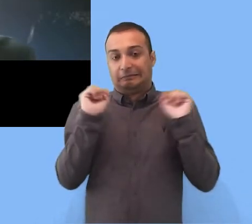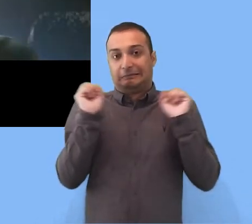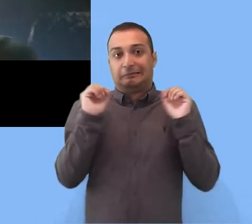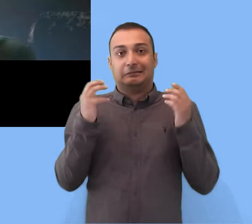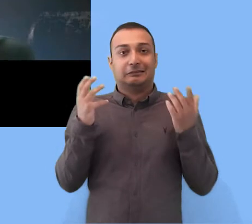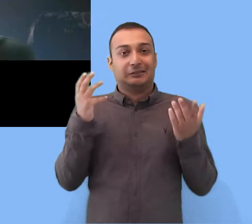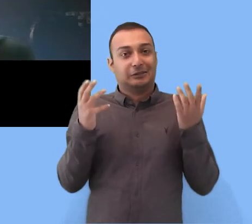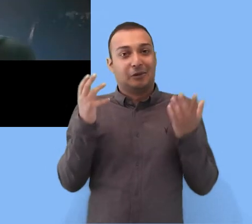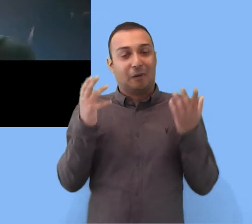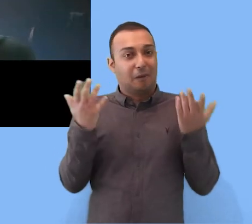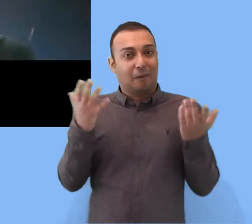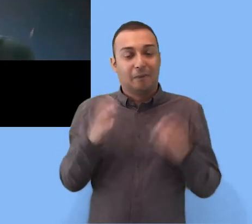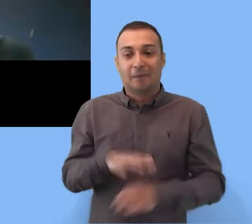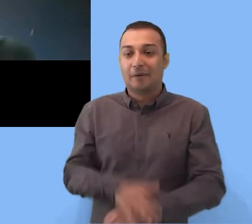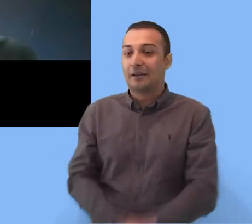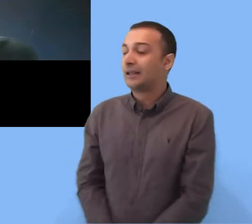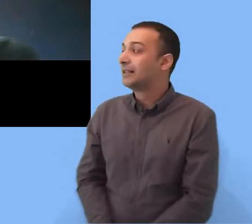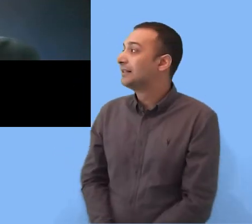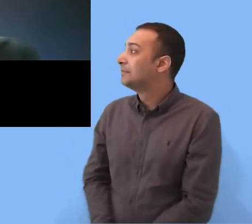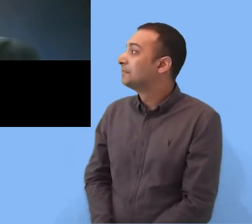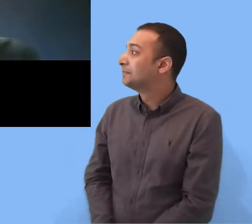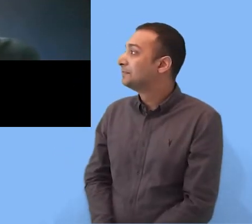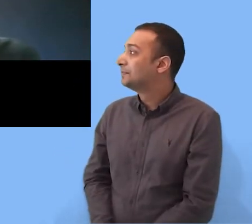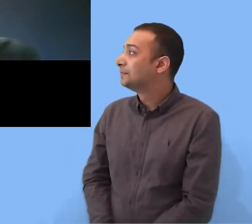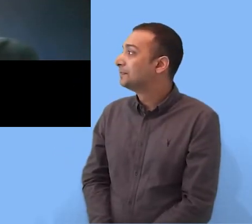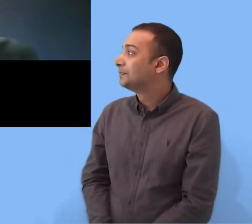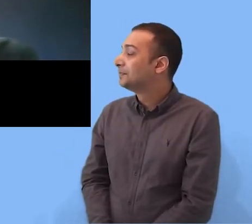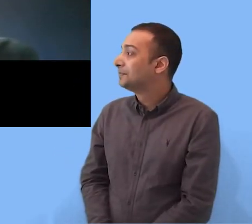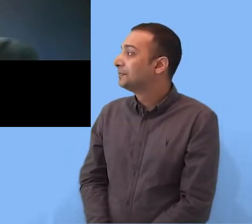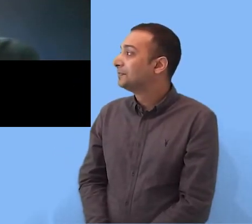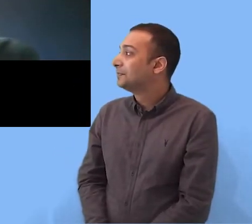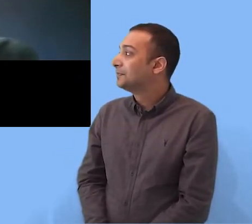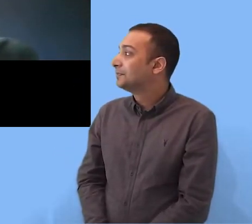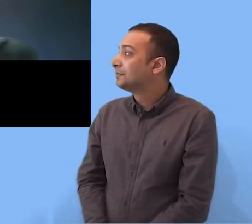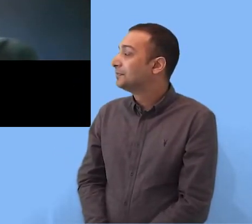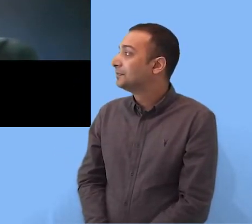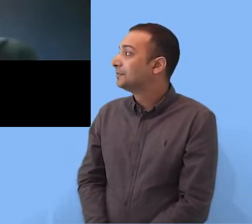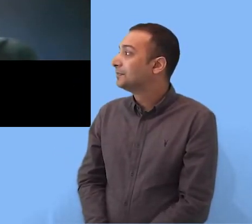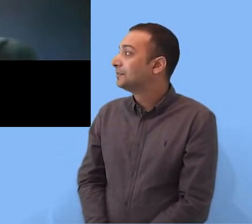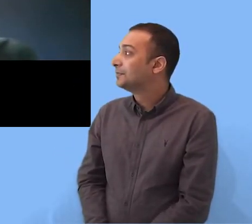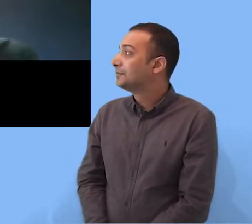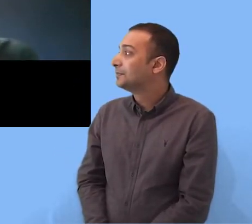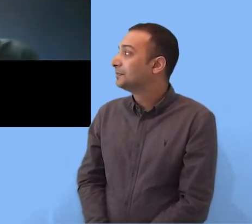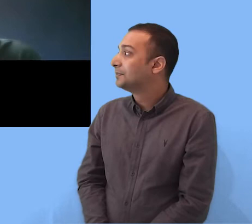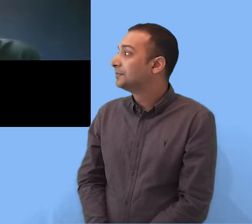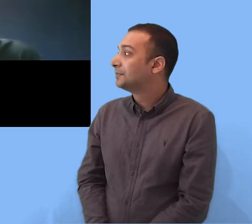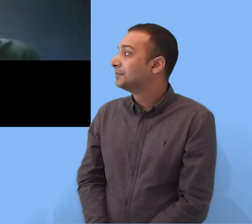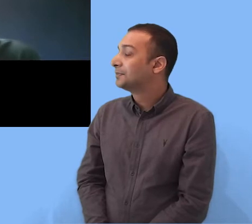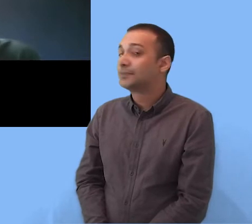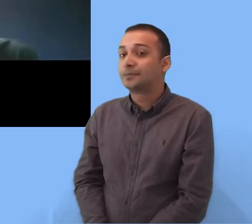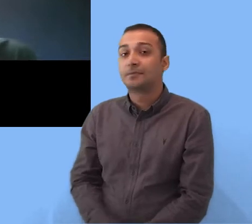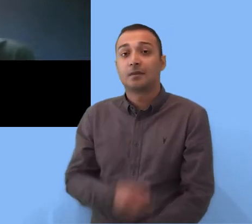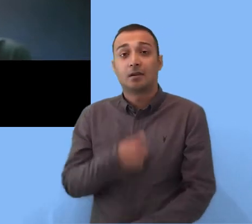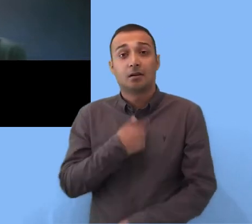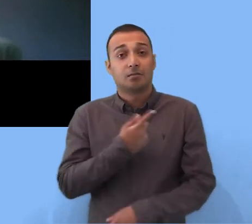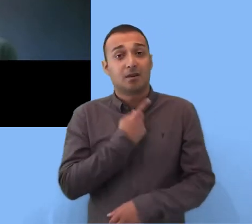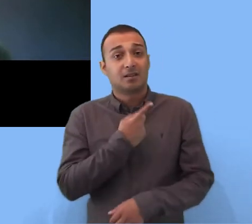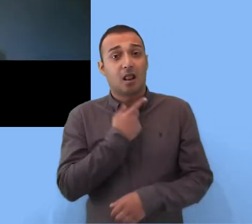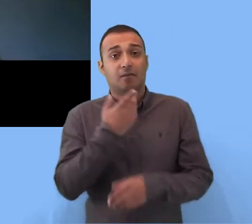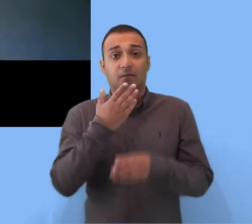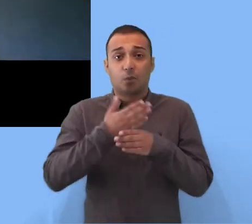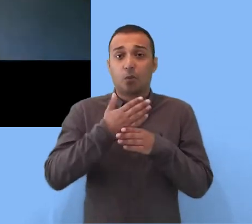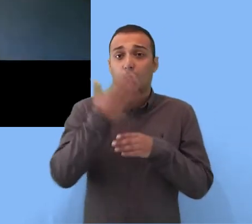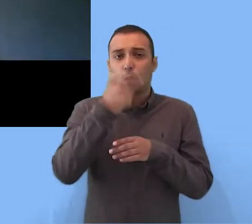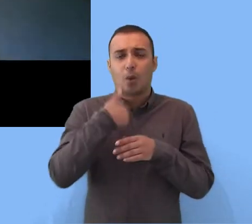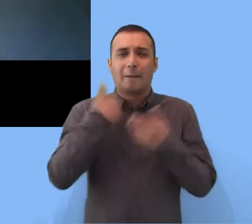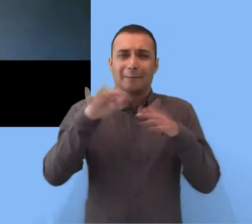slightly more. Yeah, well, I know from working in schools that we've done like a lot of like home visits and things like